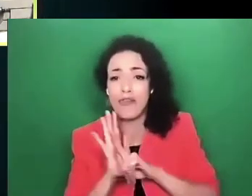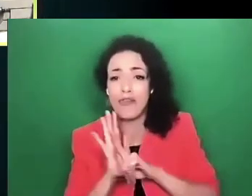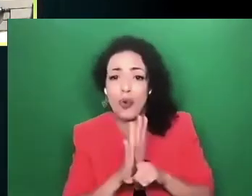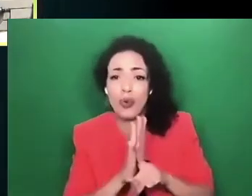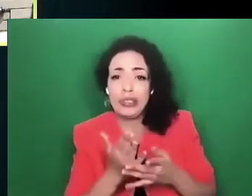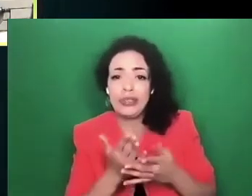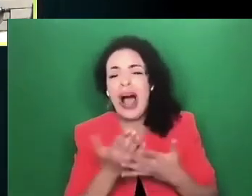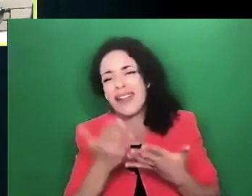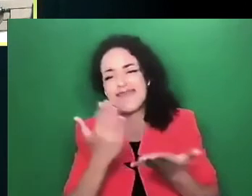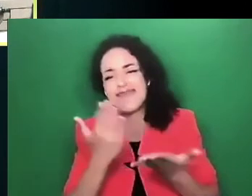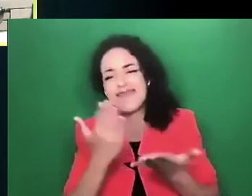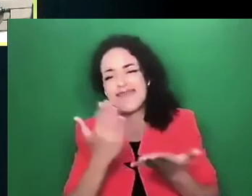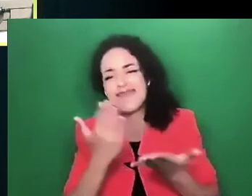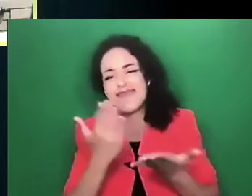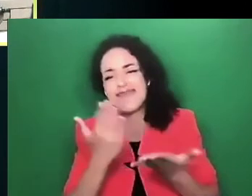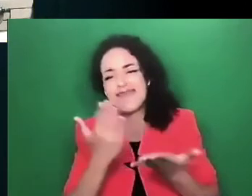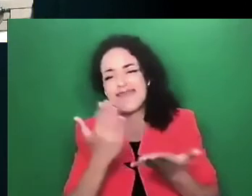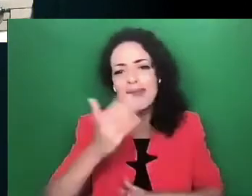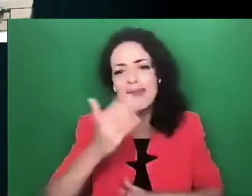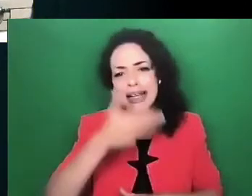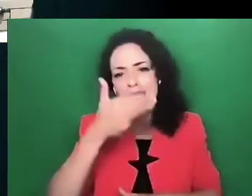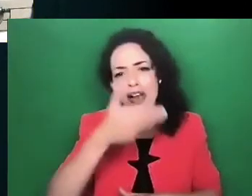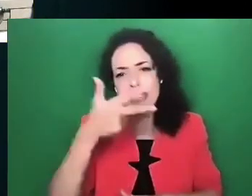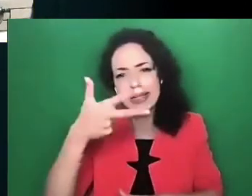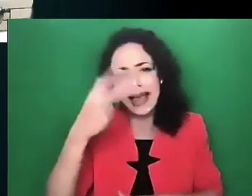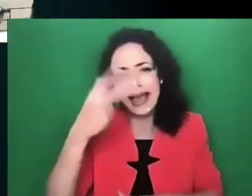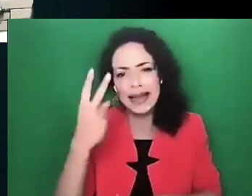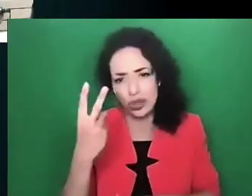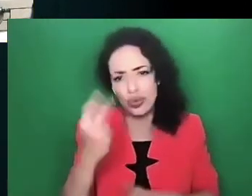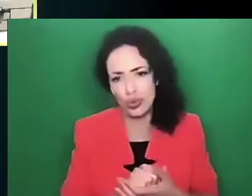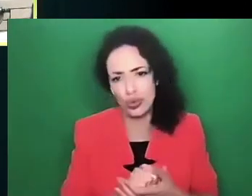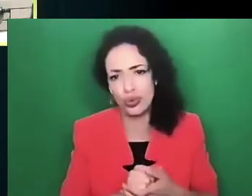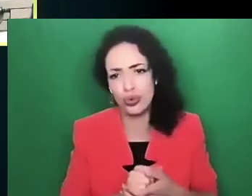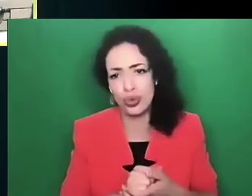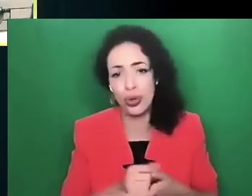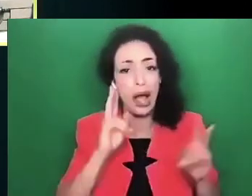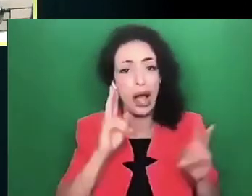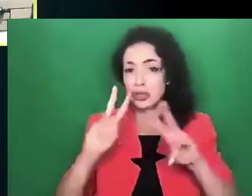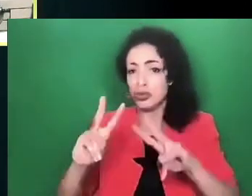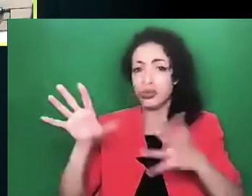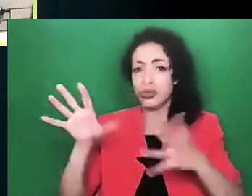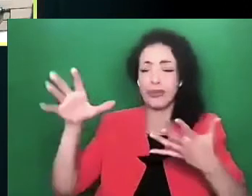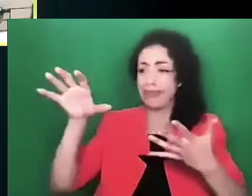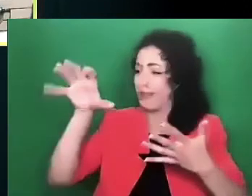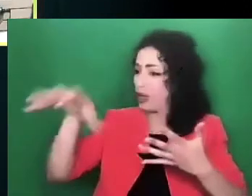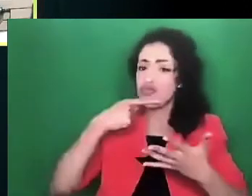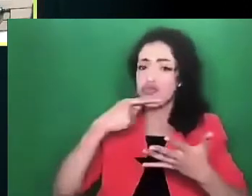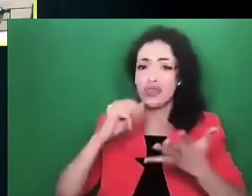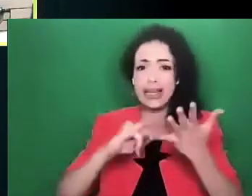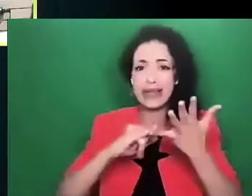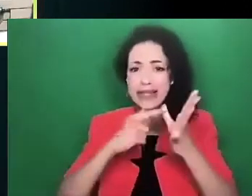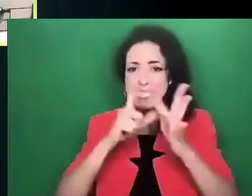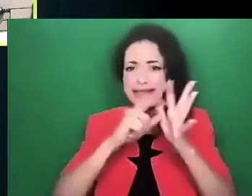left in 82, seeing the sort of the way things were moving with Saddam and the wars, etc., and also family